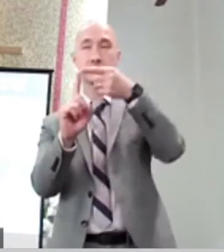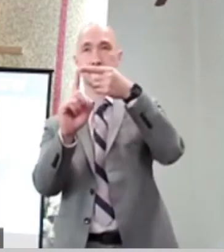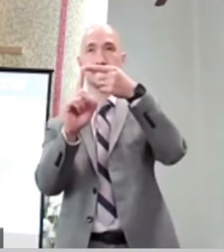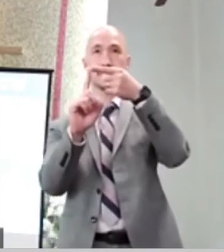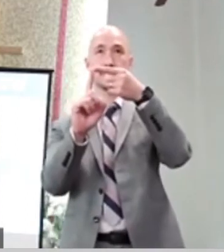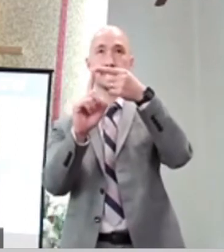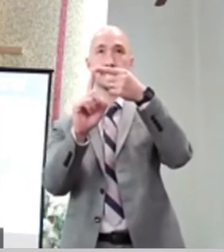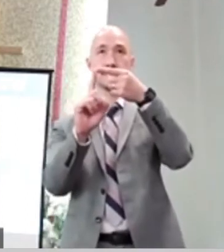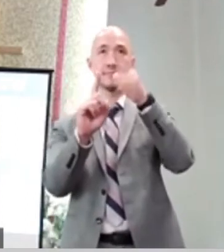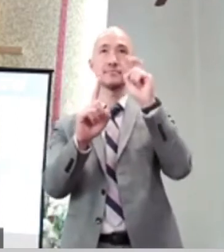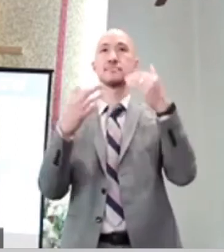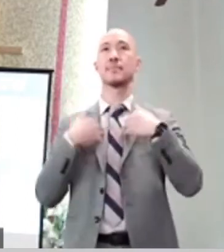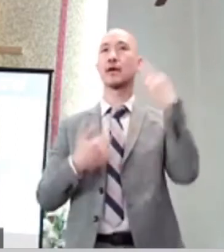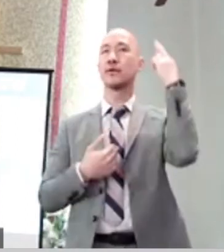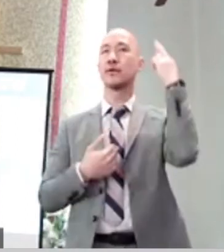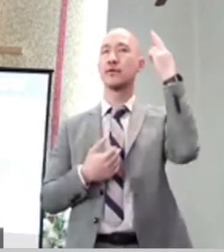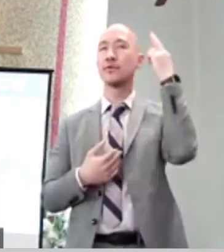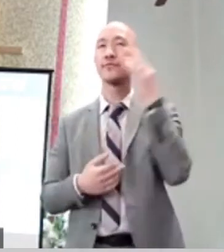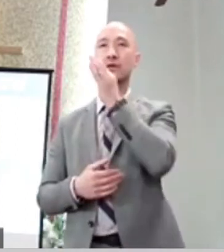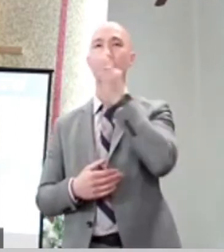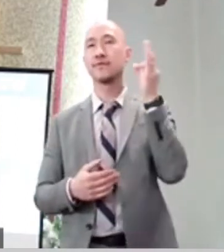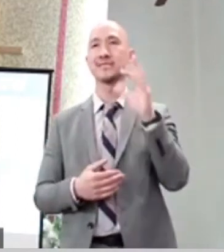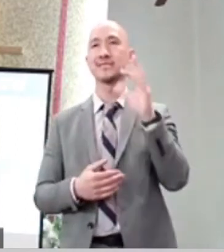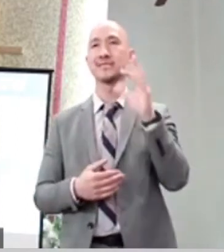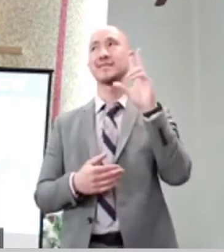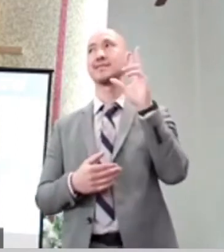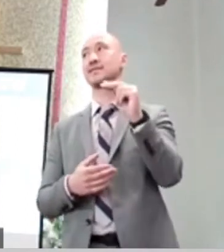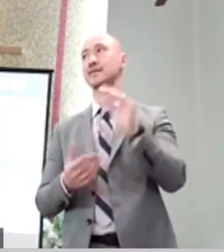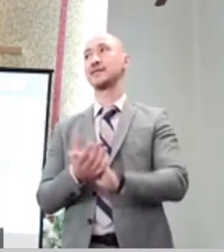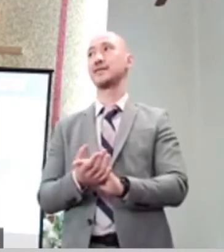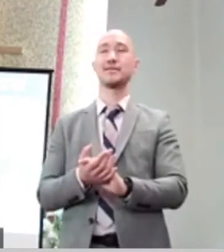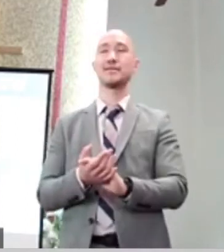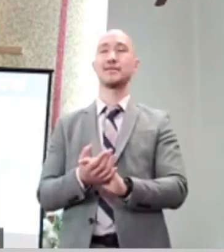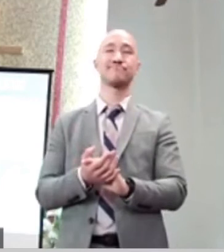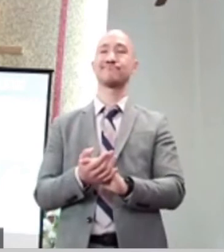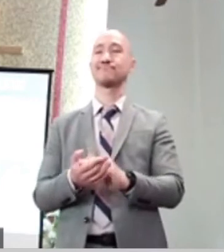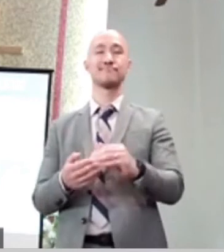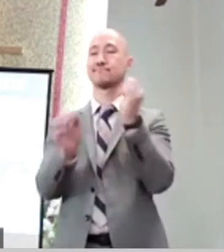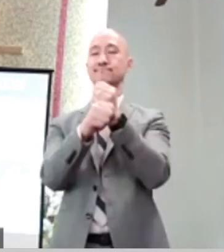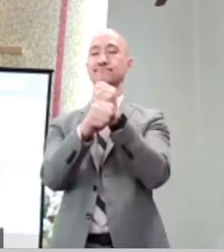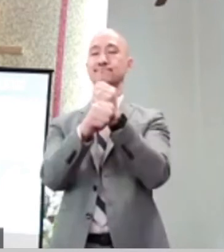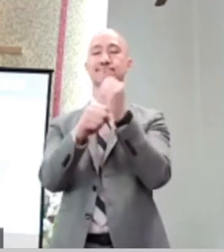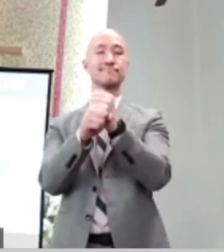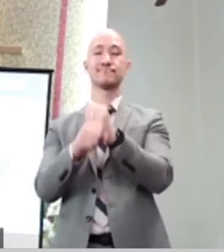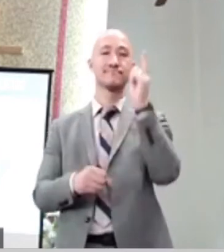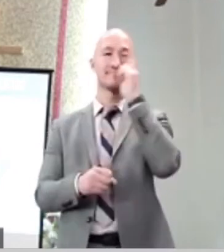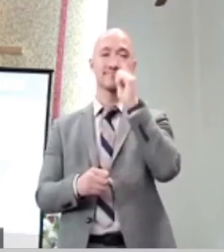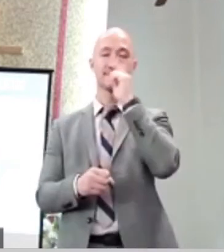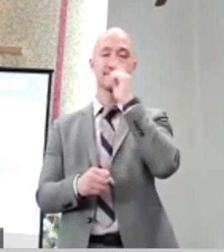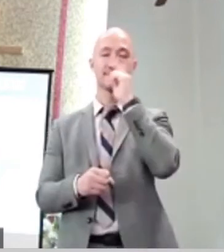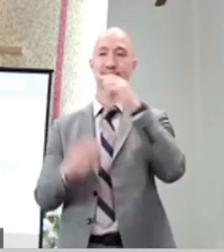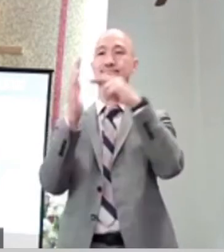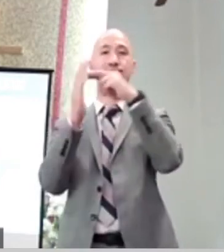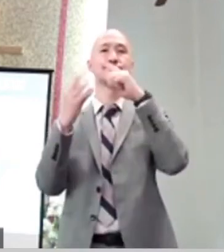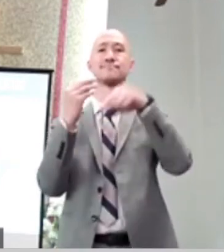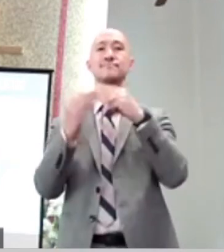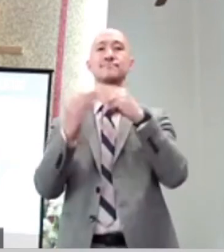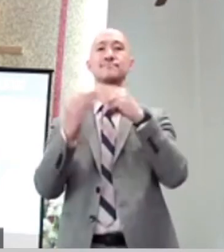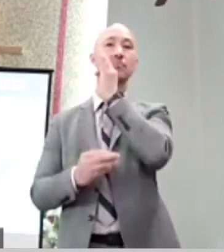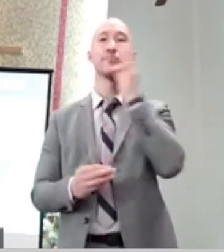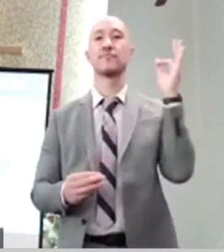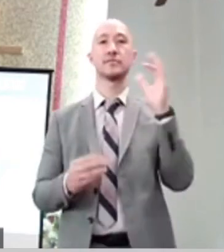reason, not just do it just for the sake of doing it. Not just because, oh, it's important to do it, so I'm